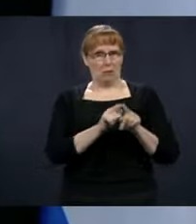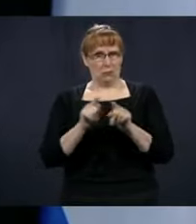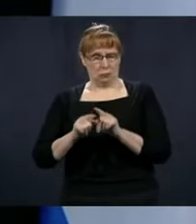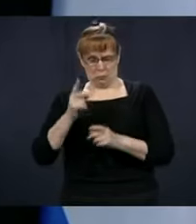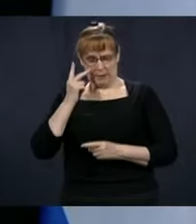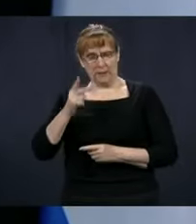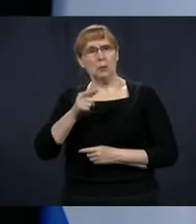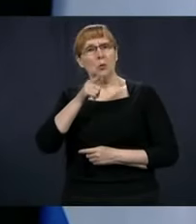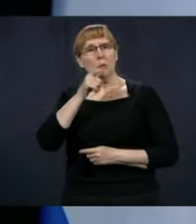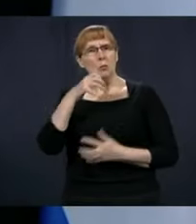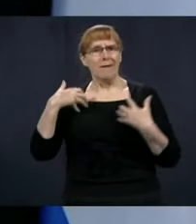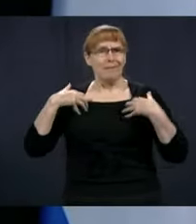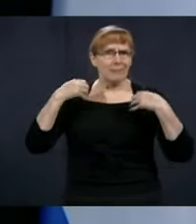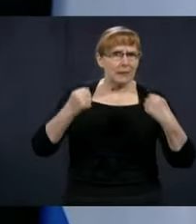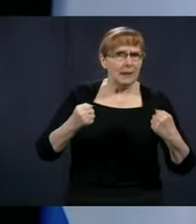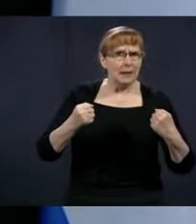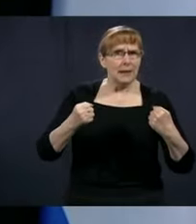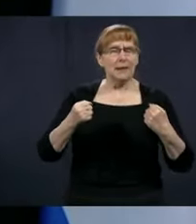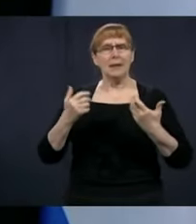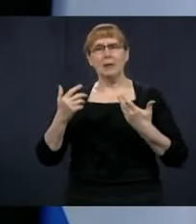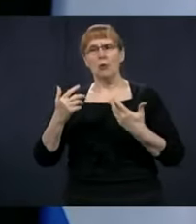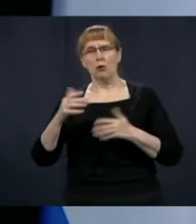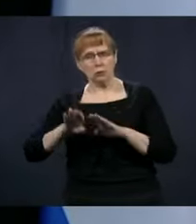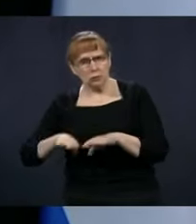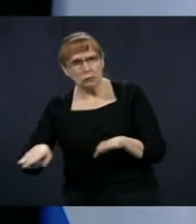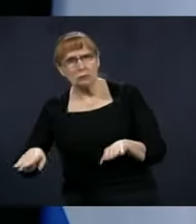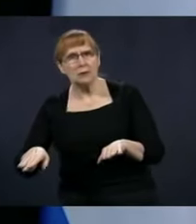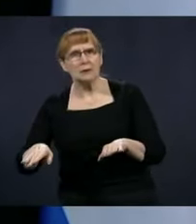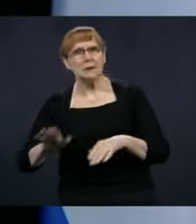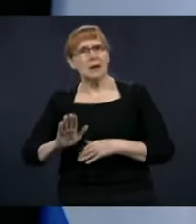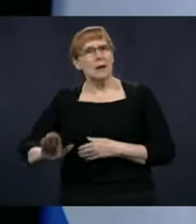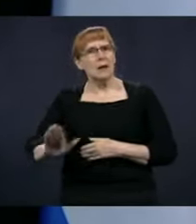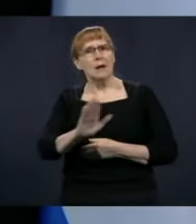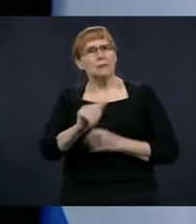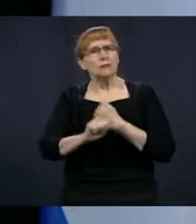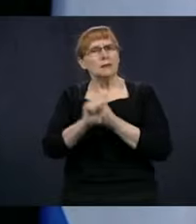change for schools, and I would say also for